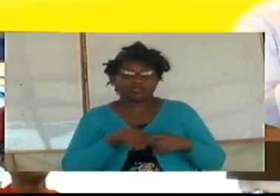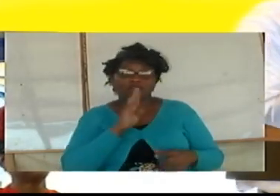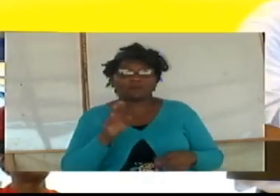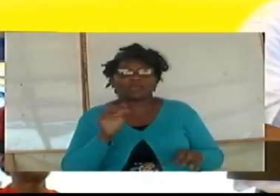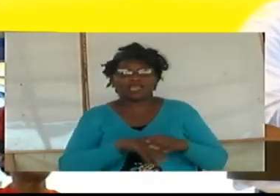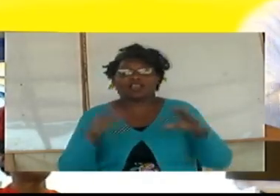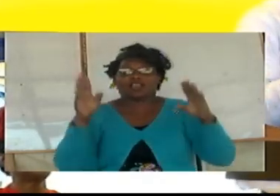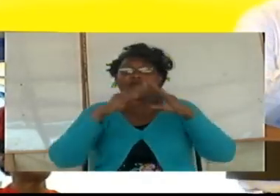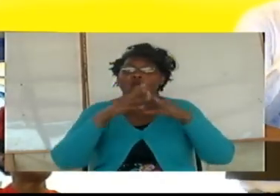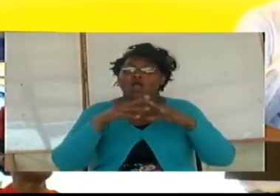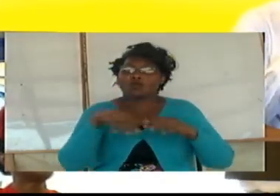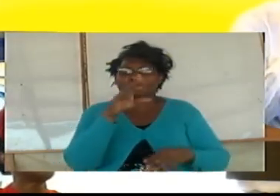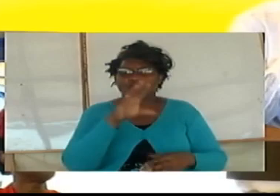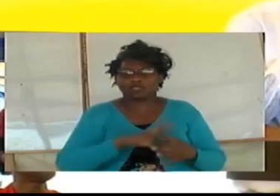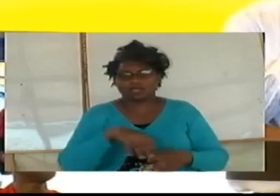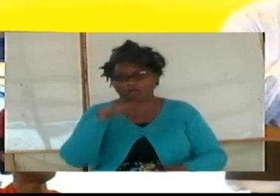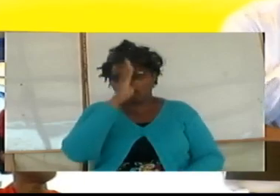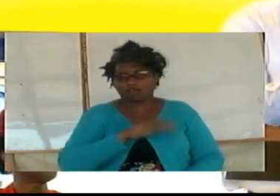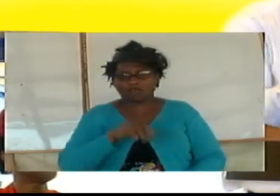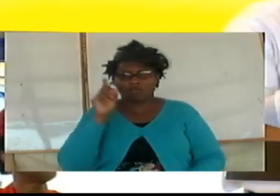have